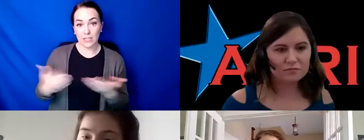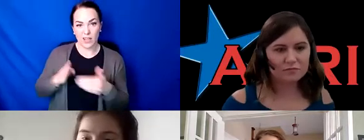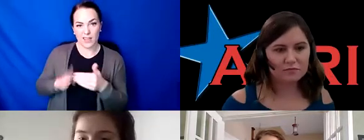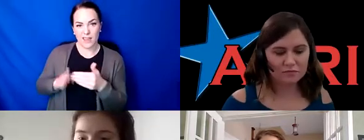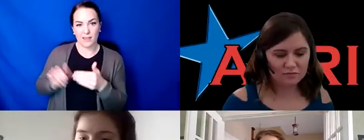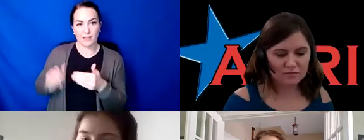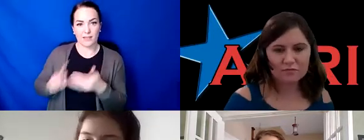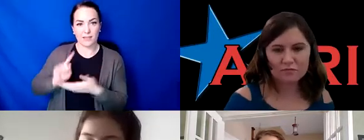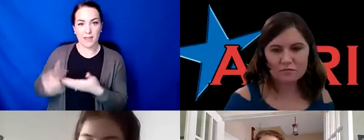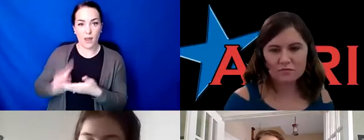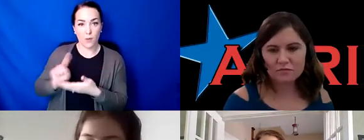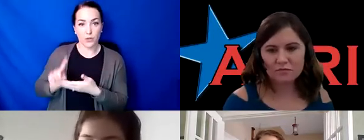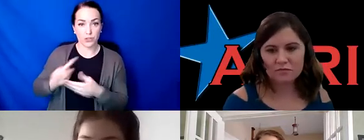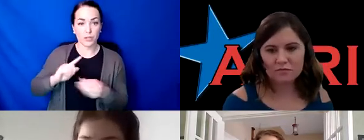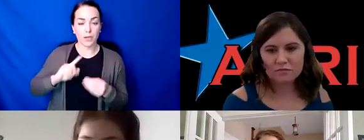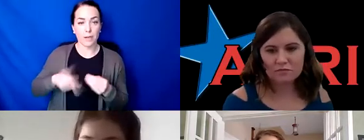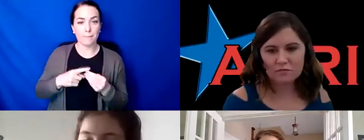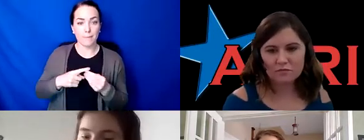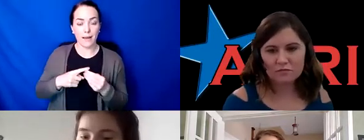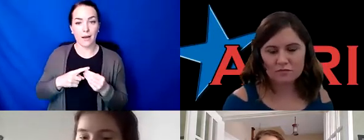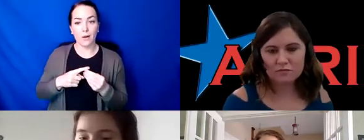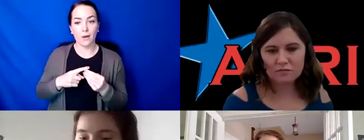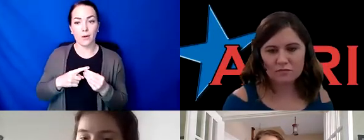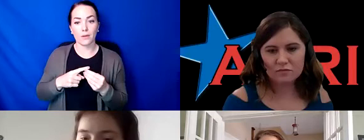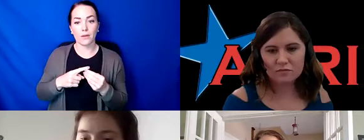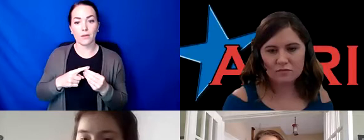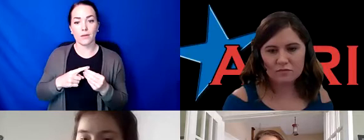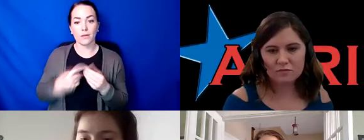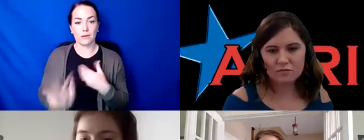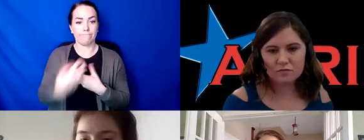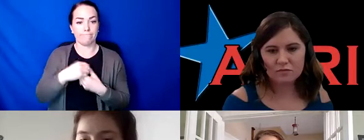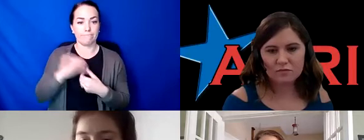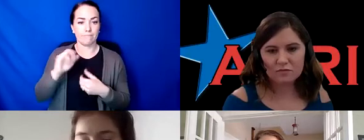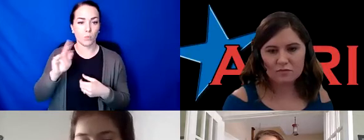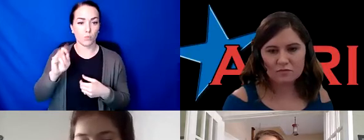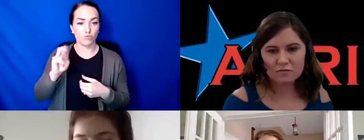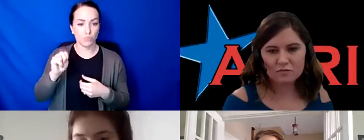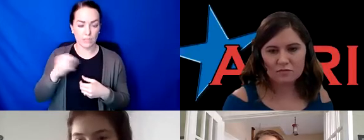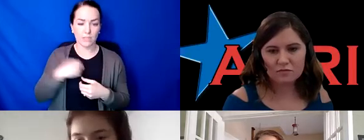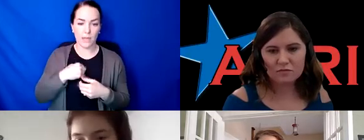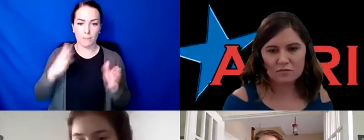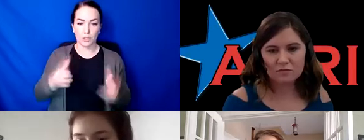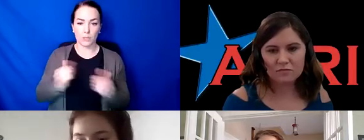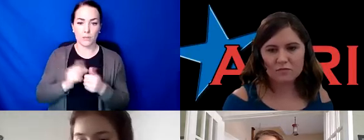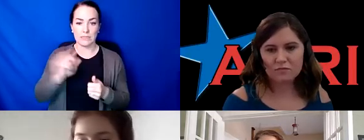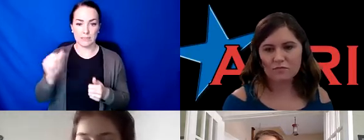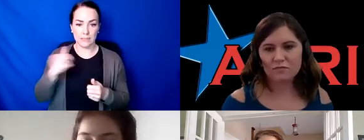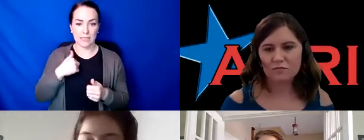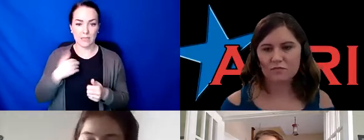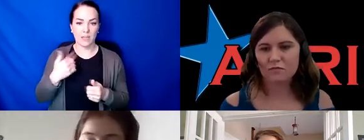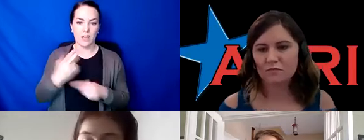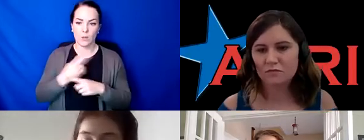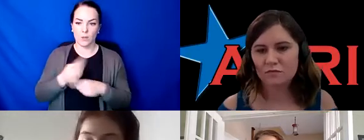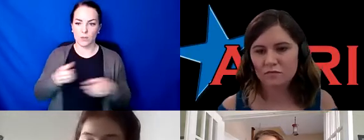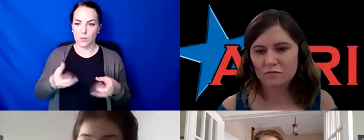hour about the ableism and things like that, I am a person with a disability. I've been a wheelchair